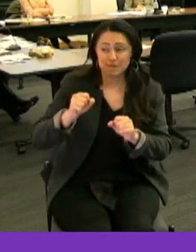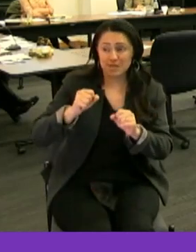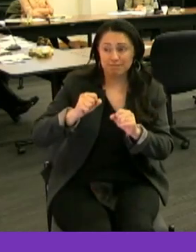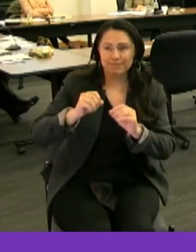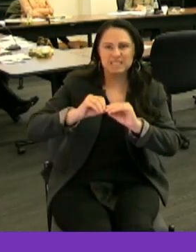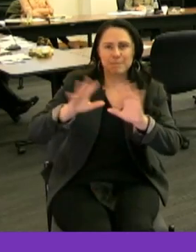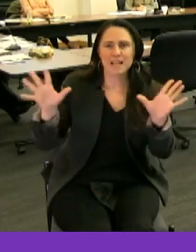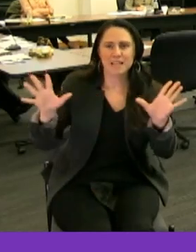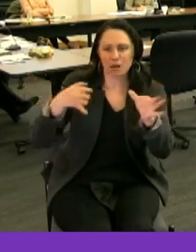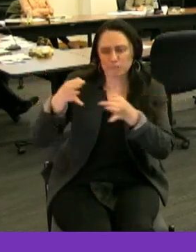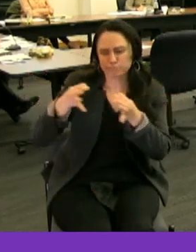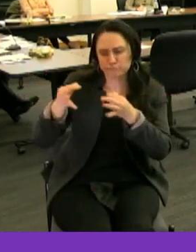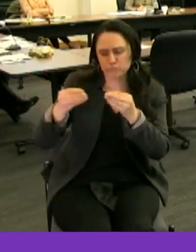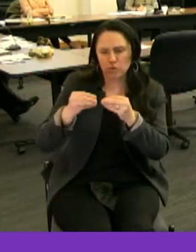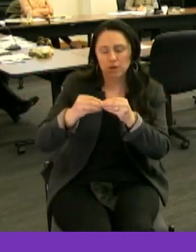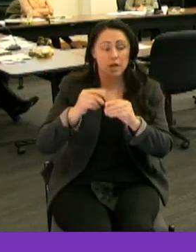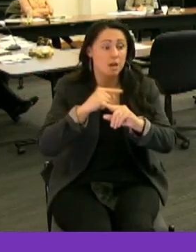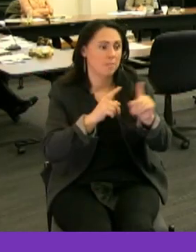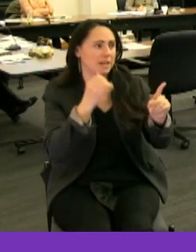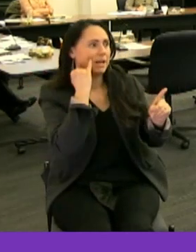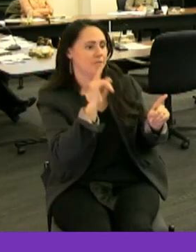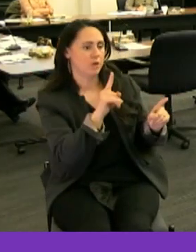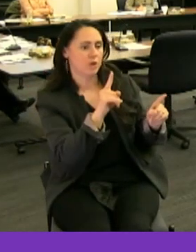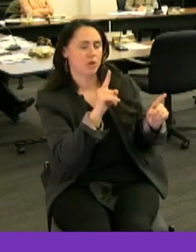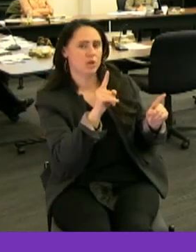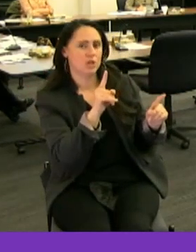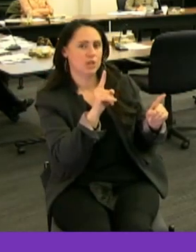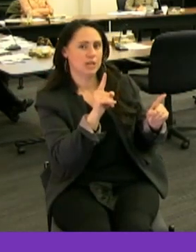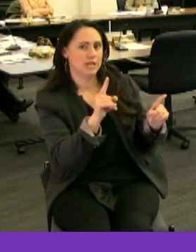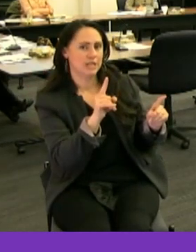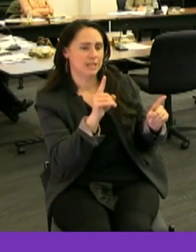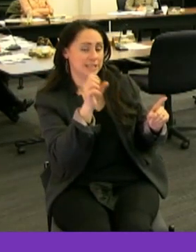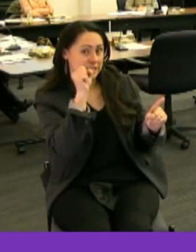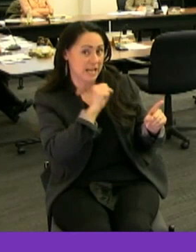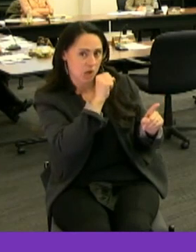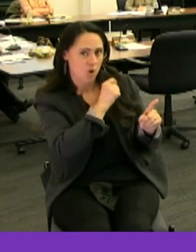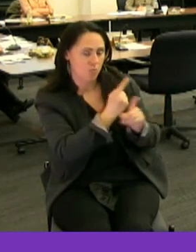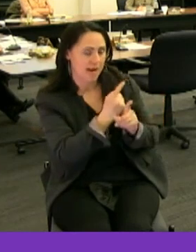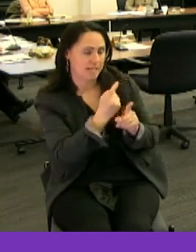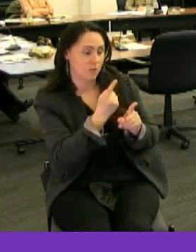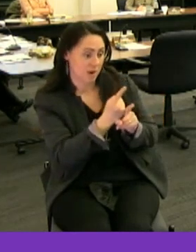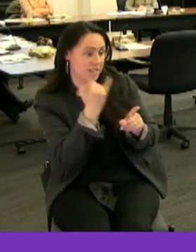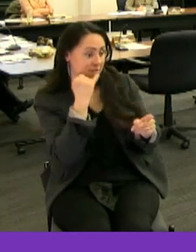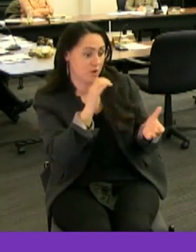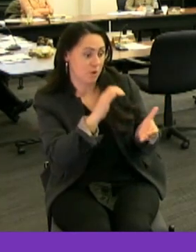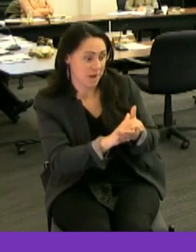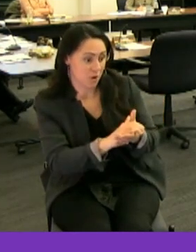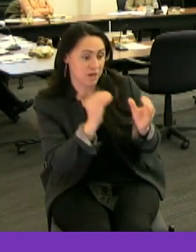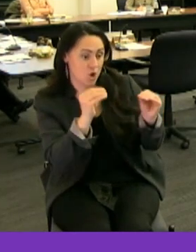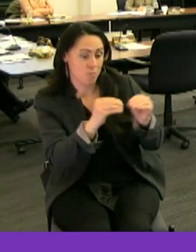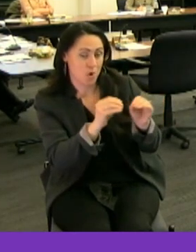out. But as long as they're single, though, because if they're married, they're not eligible. Correct.